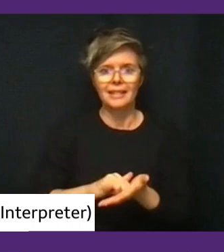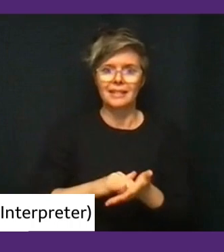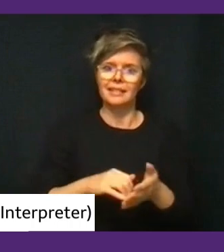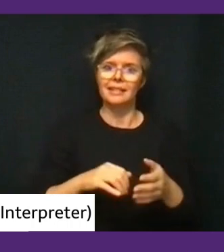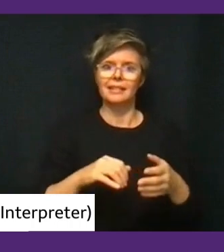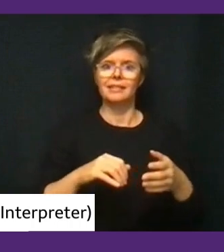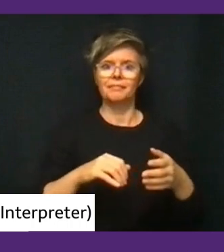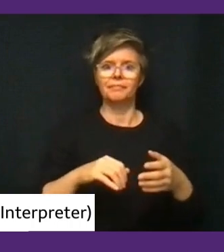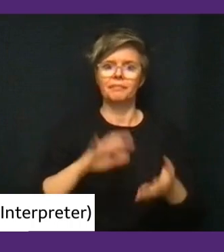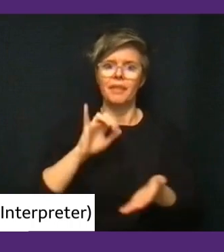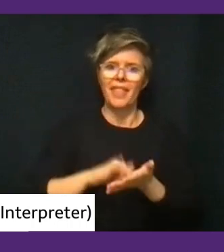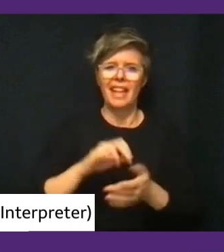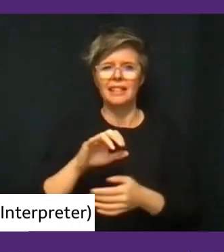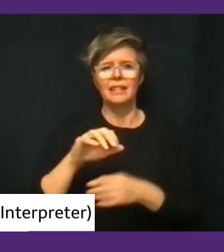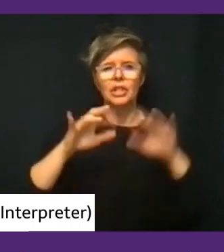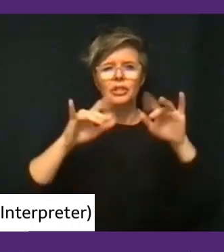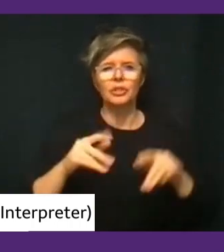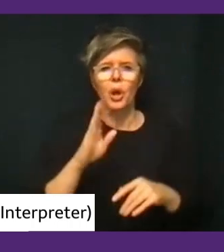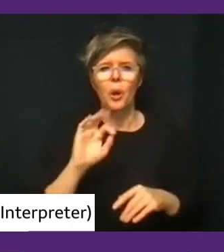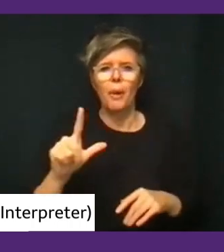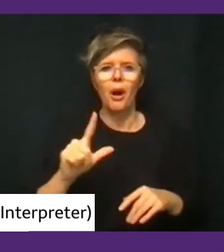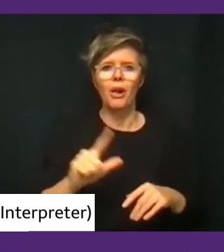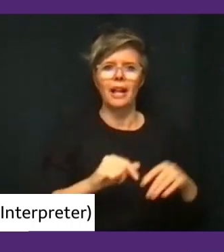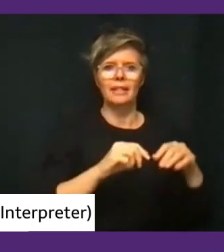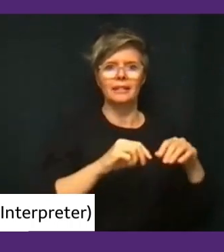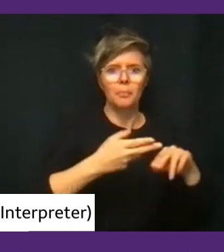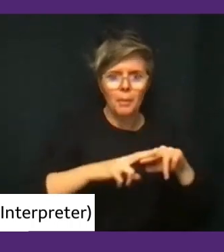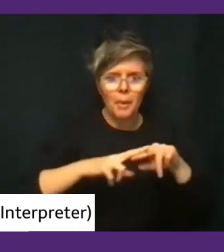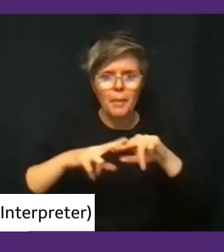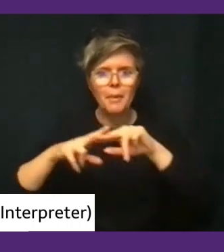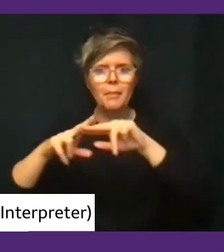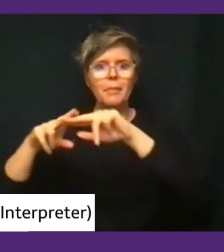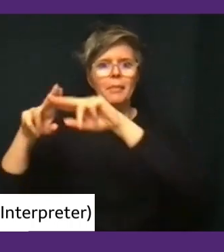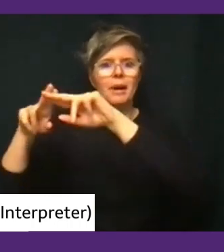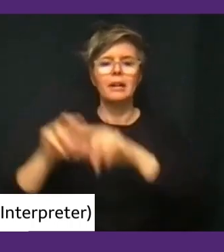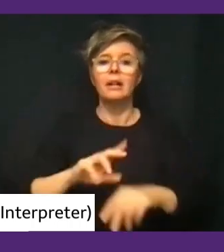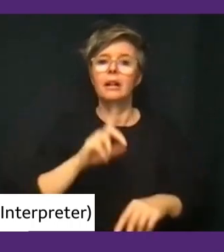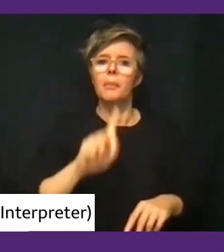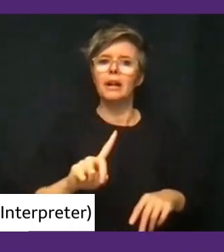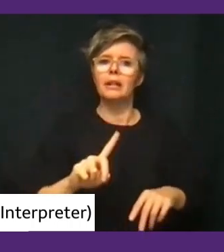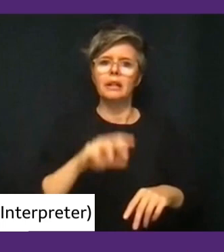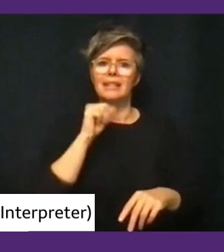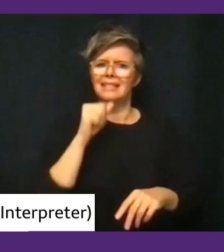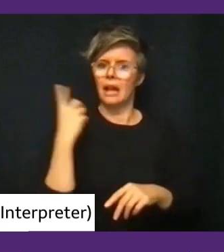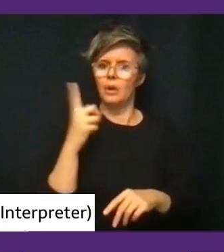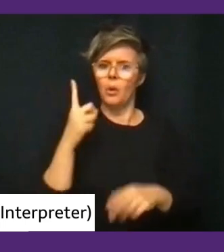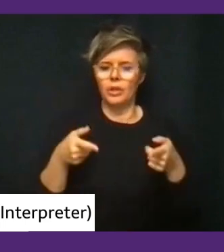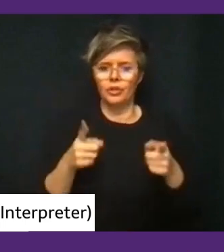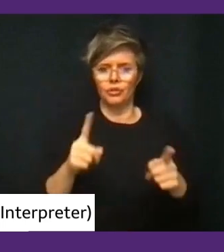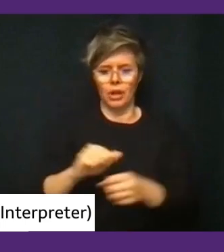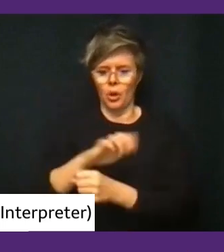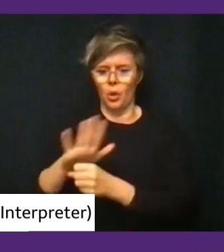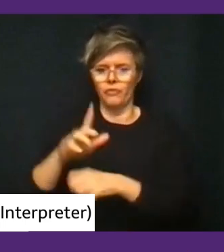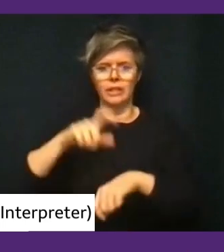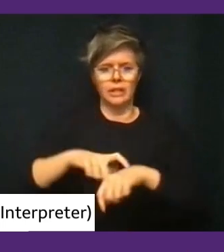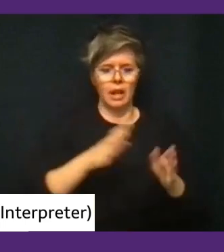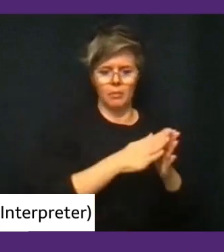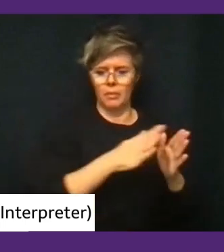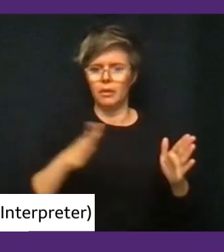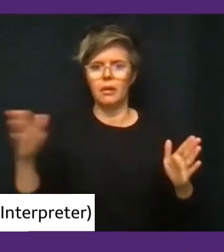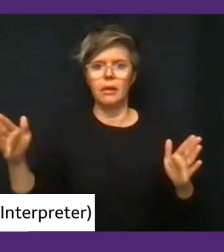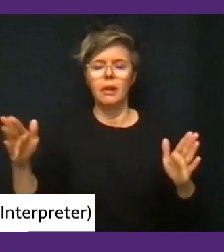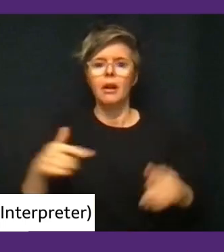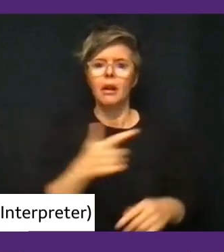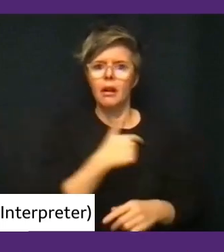lot faster over the last 2 years, it wasn't just that it's happened over this time frame. I think for all of us,